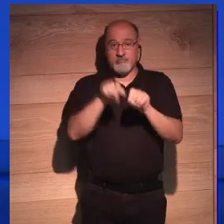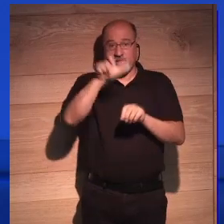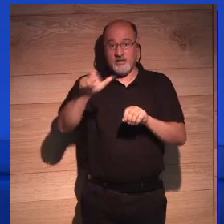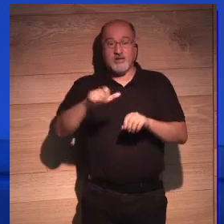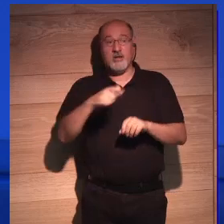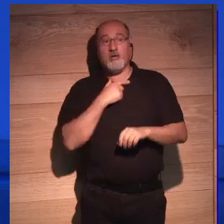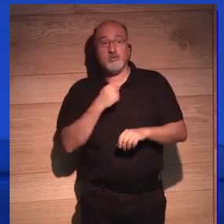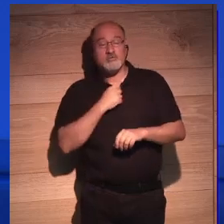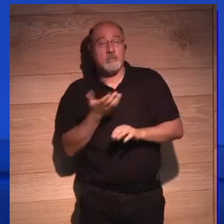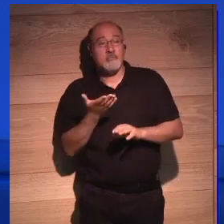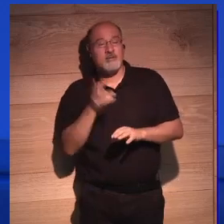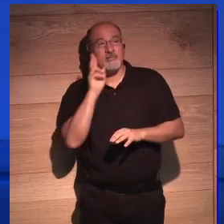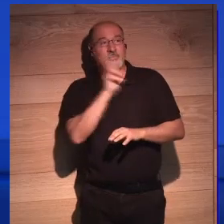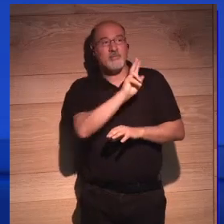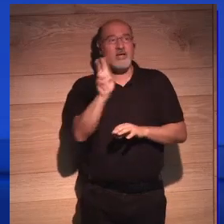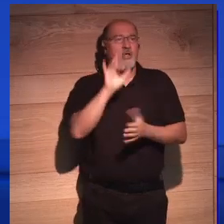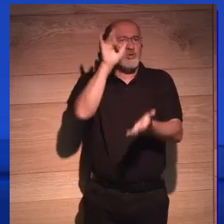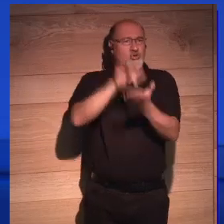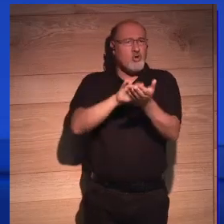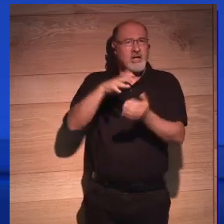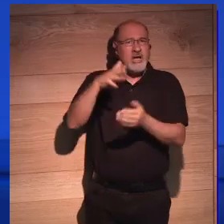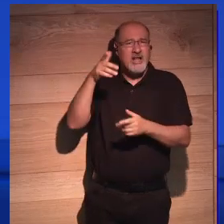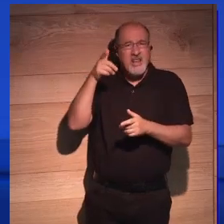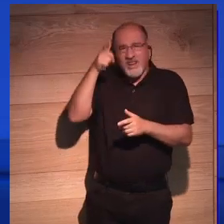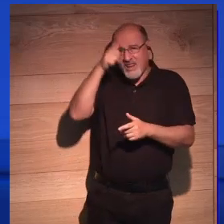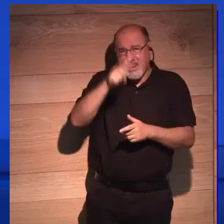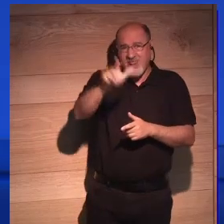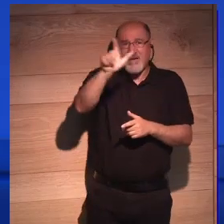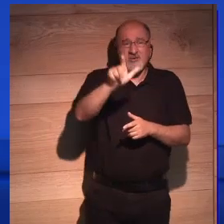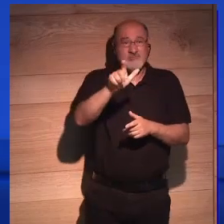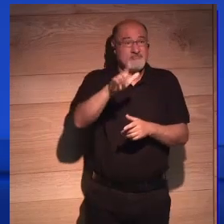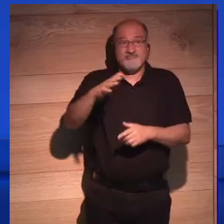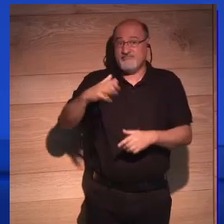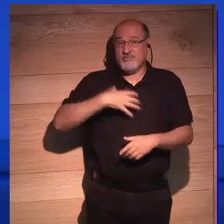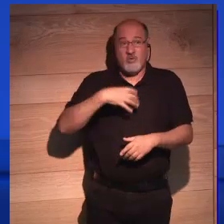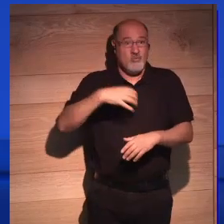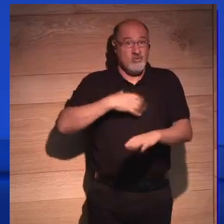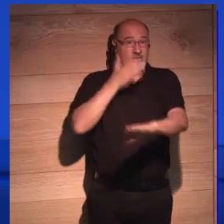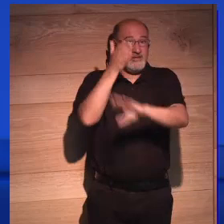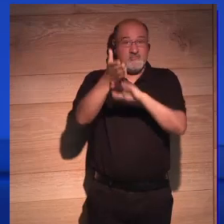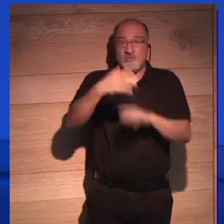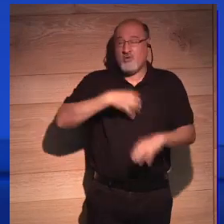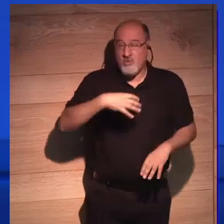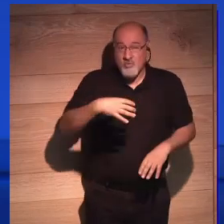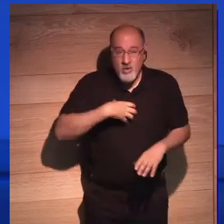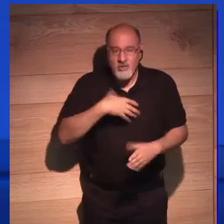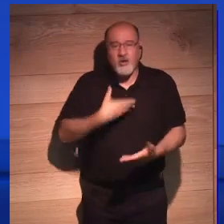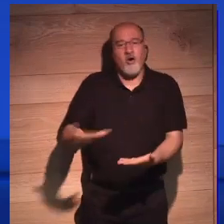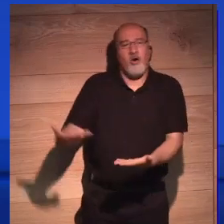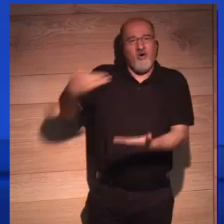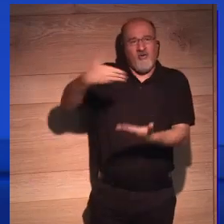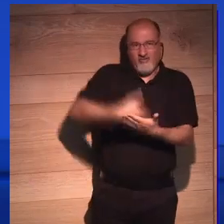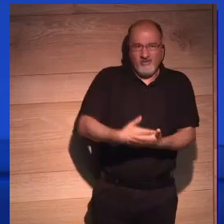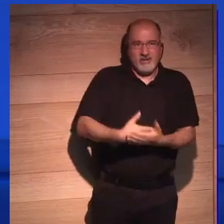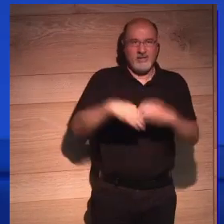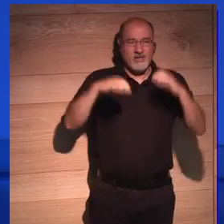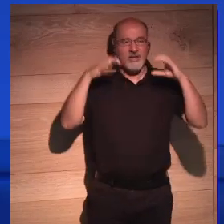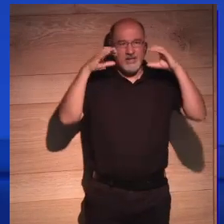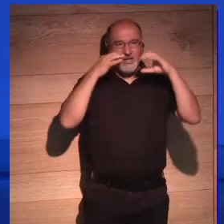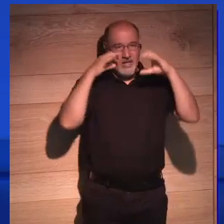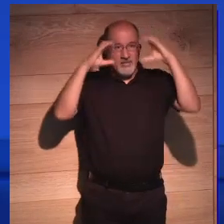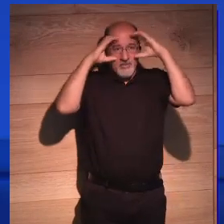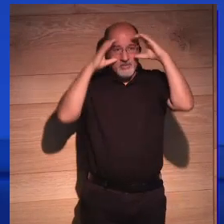is go to places that they wouldn't usually get the opportunity to go to, if not ever. Maybe, hey, it would save some carbon as well from